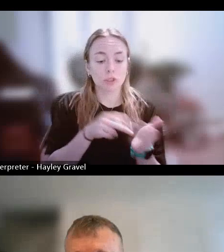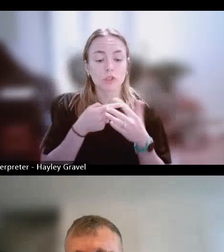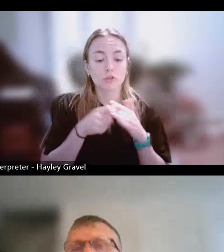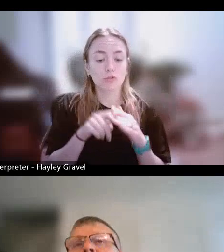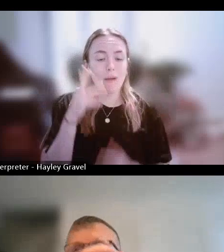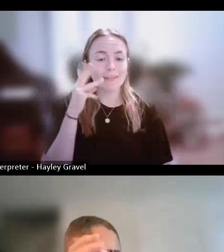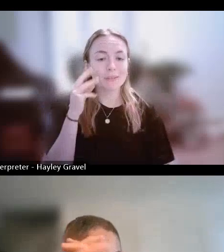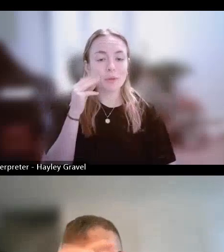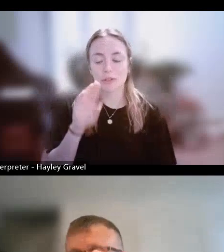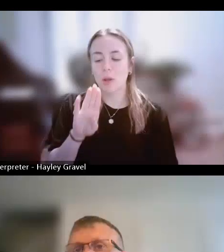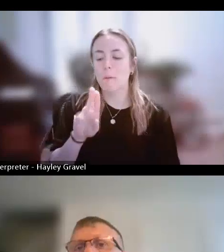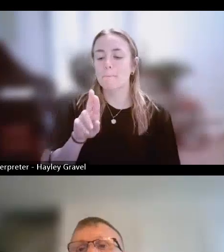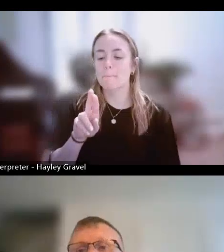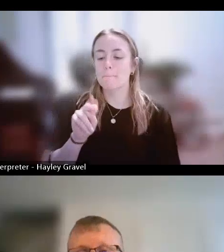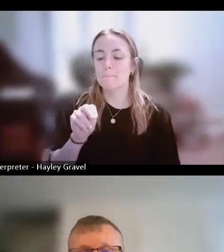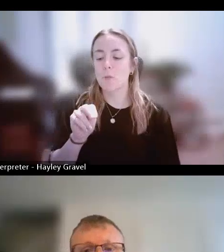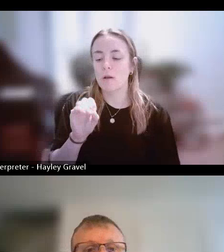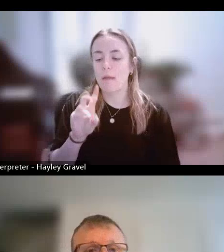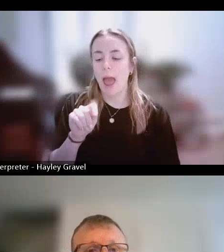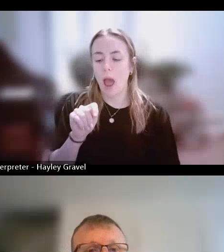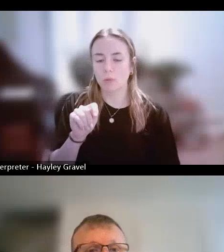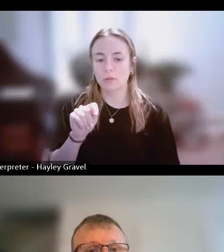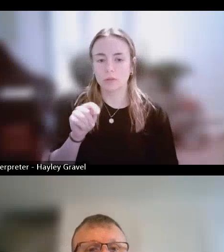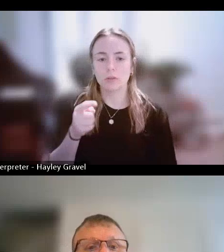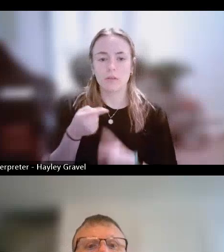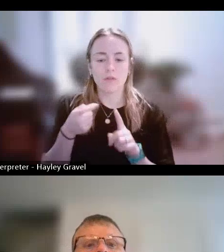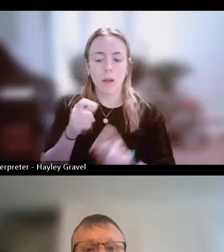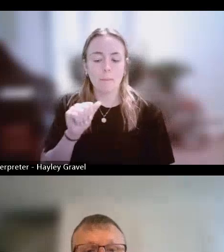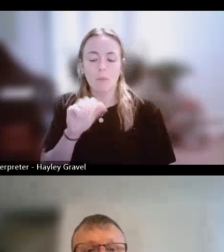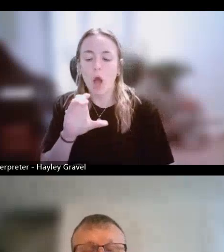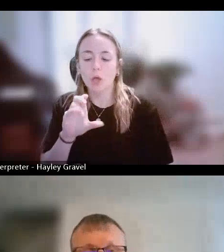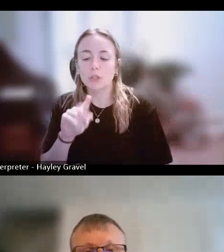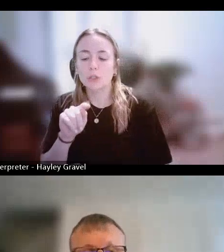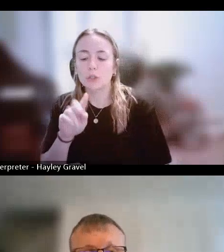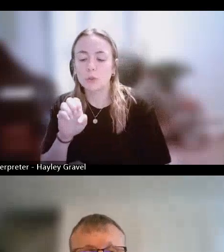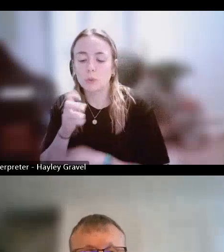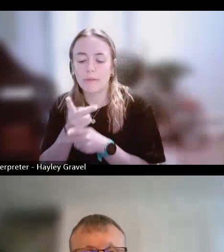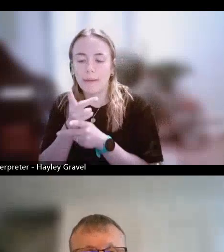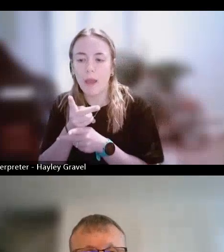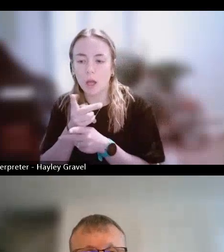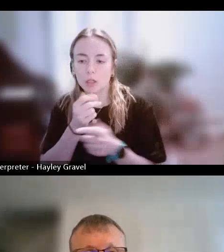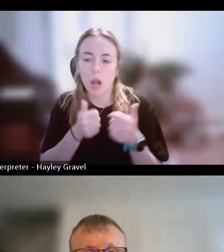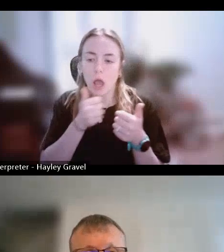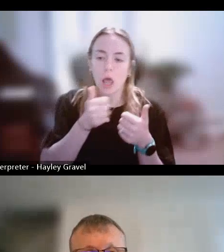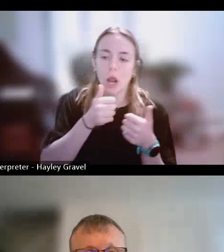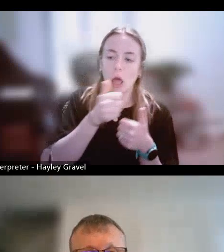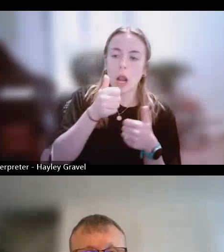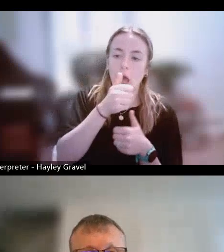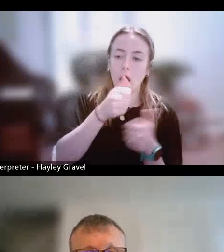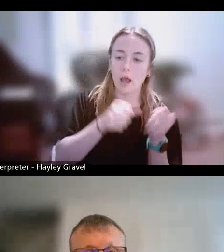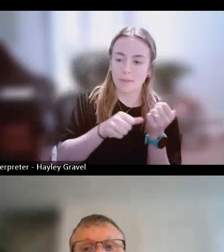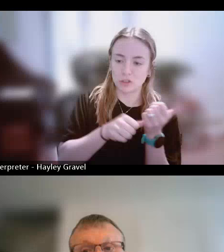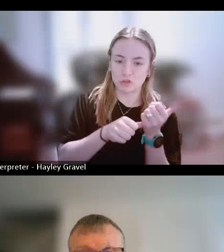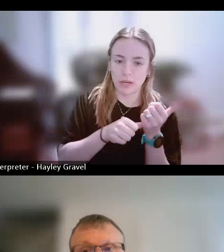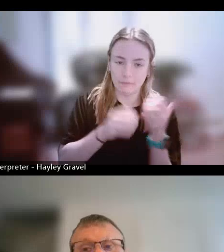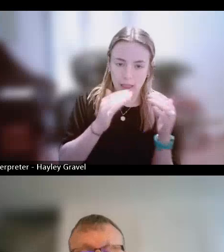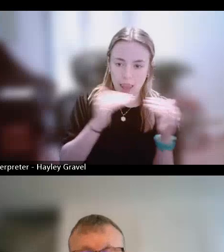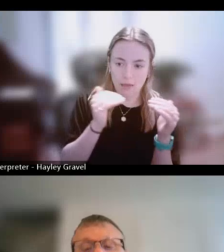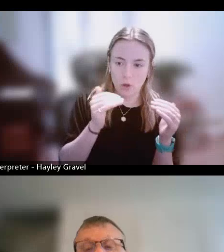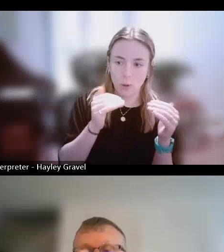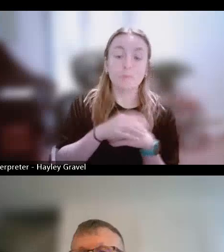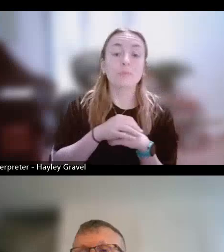burnout anywhere from acute care up to administrator level, the quality of patient care is the thing that's affected the most. There